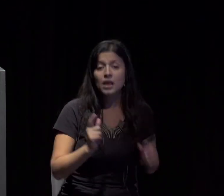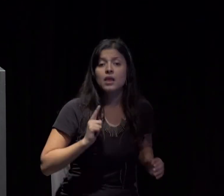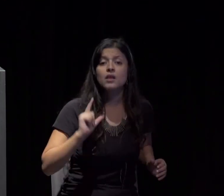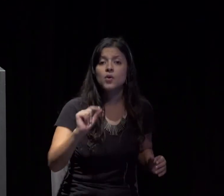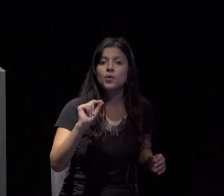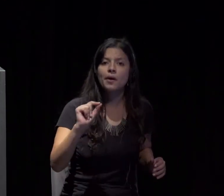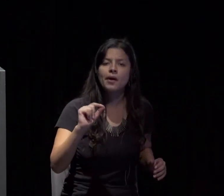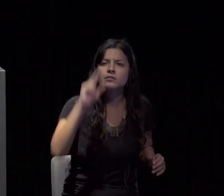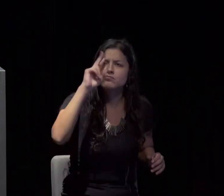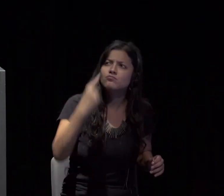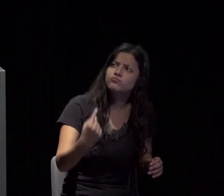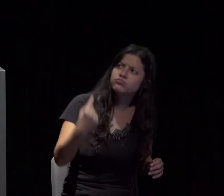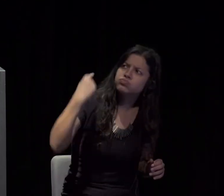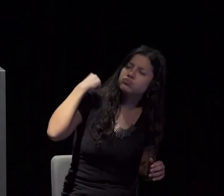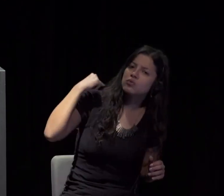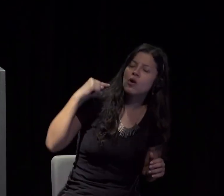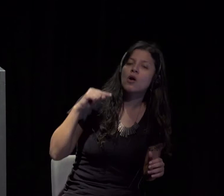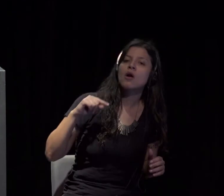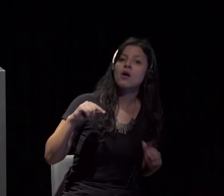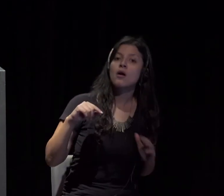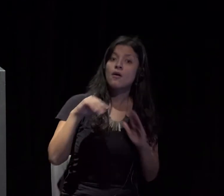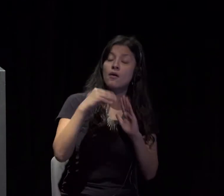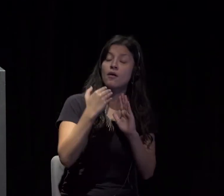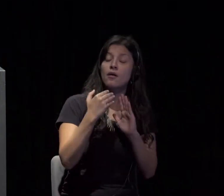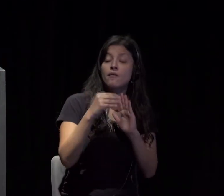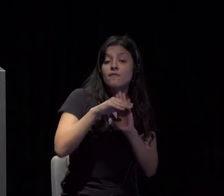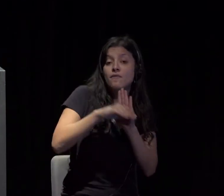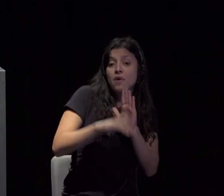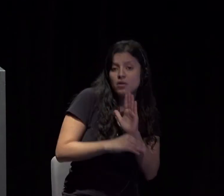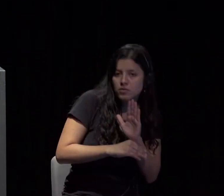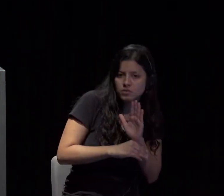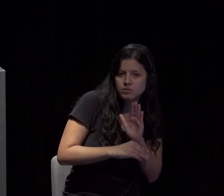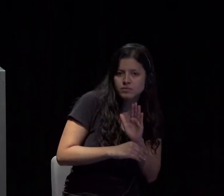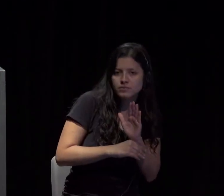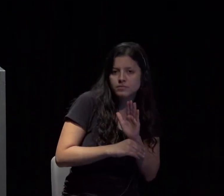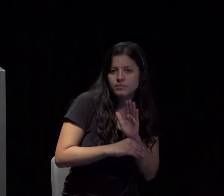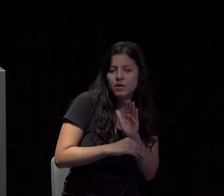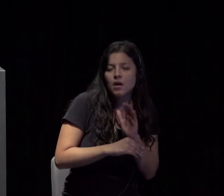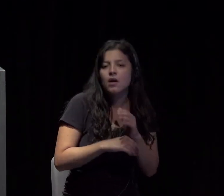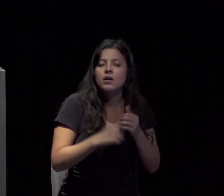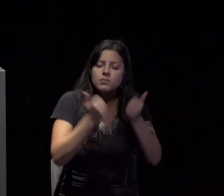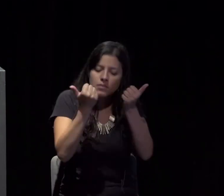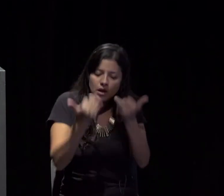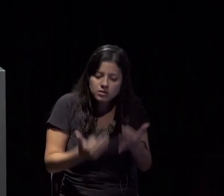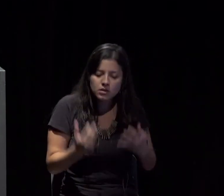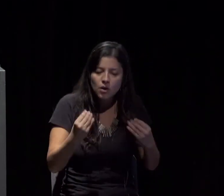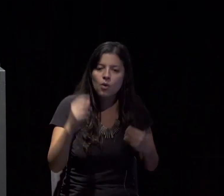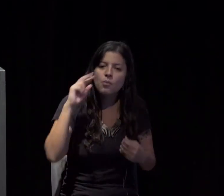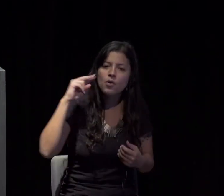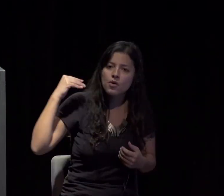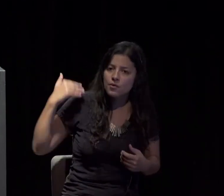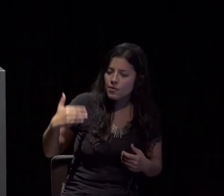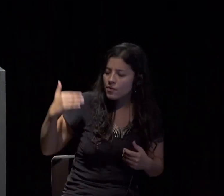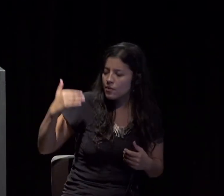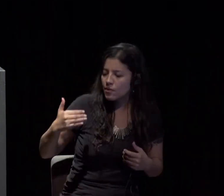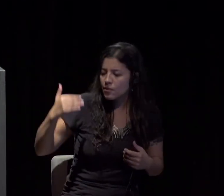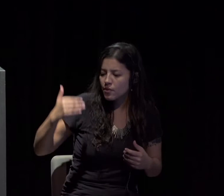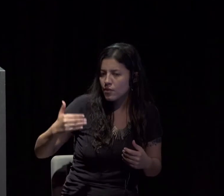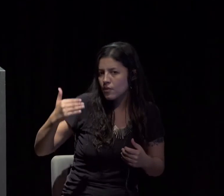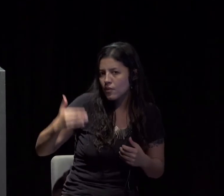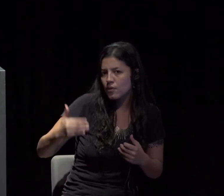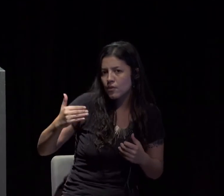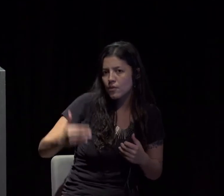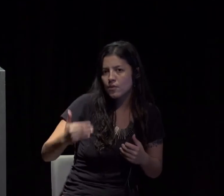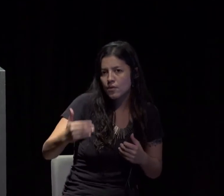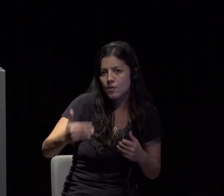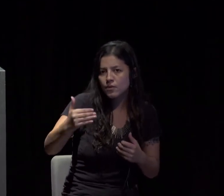explain the quirky trajectory of history, the mystifying capriciousness of life, and the inscrutability of that